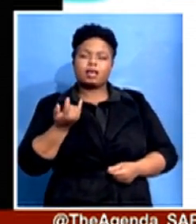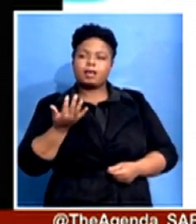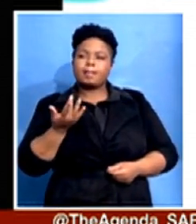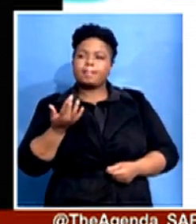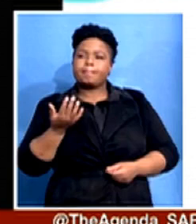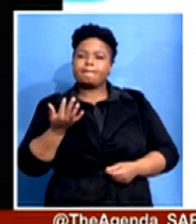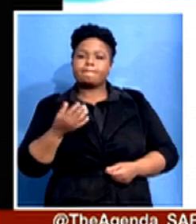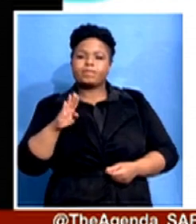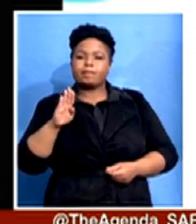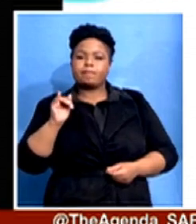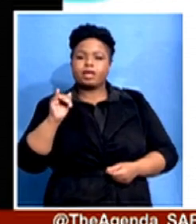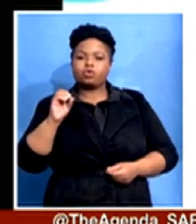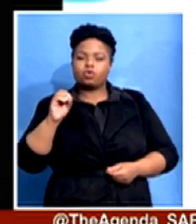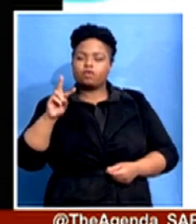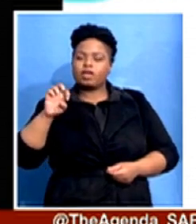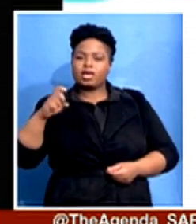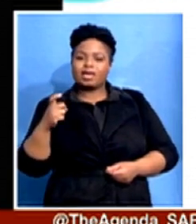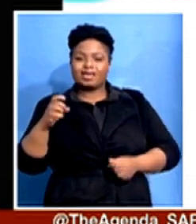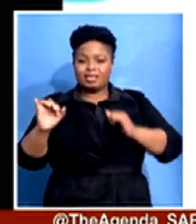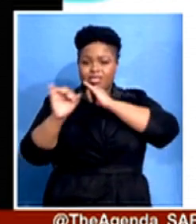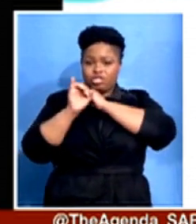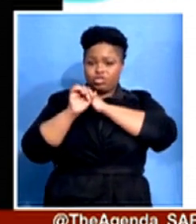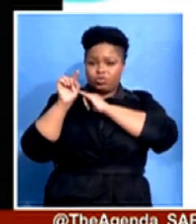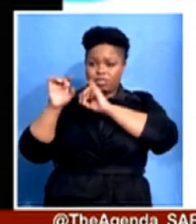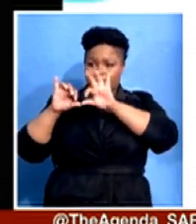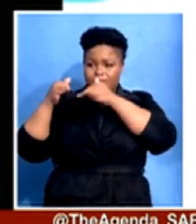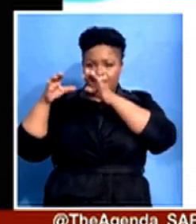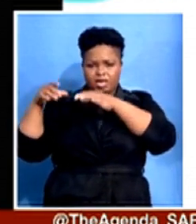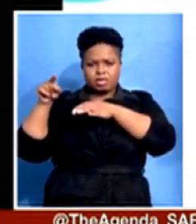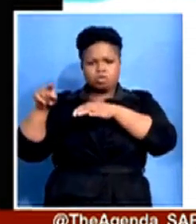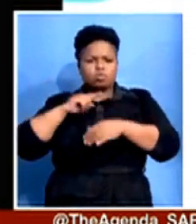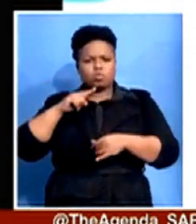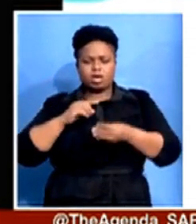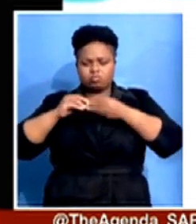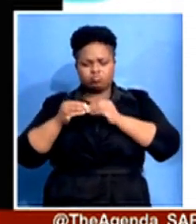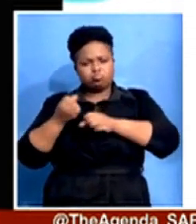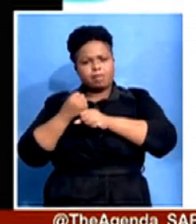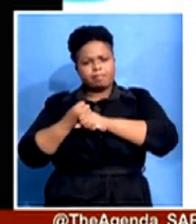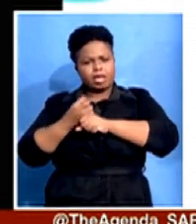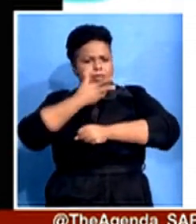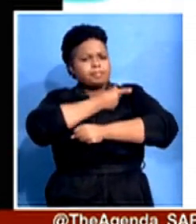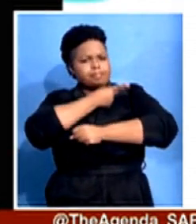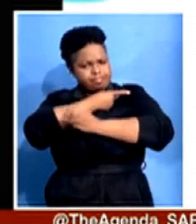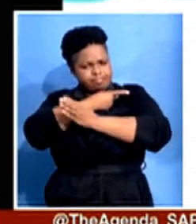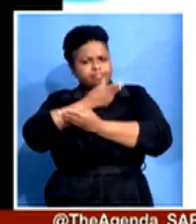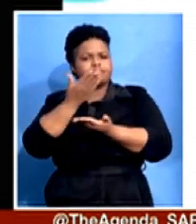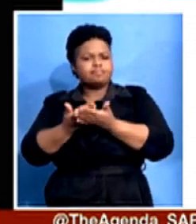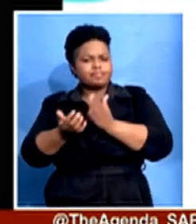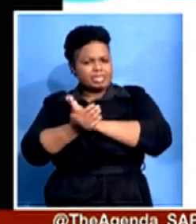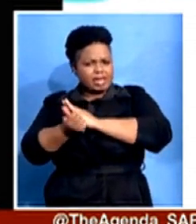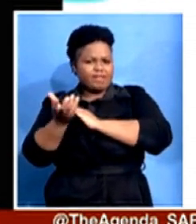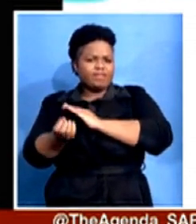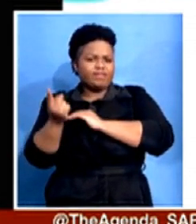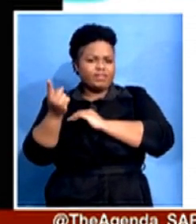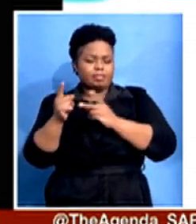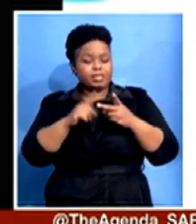Institute, that already has some manufacturing capability, as well as now we've seen that J&J will be doing